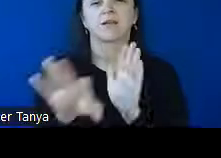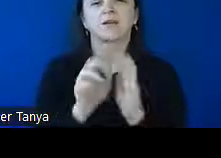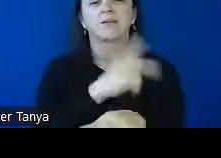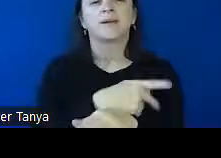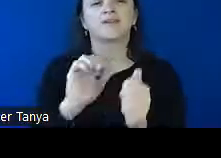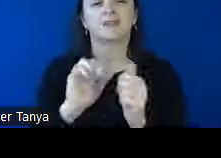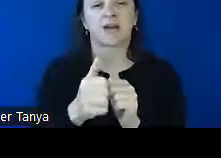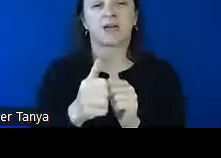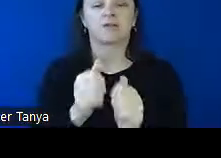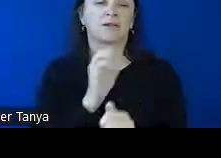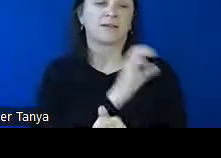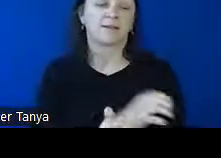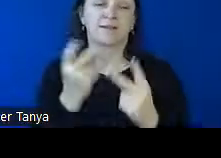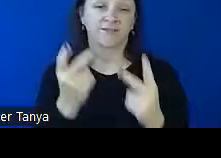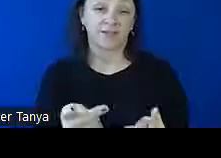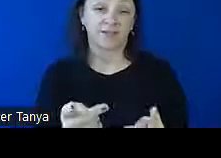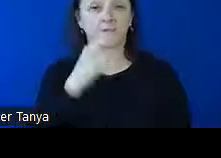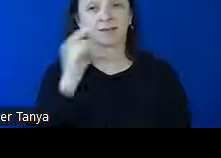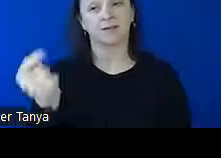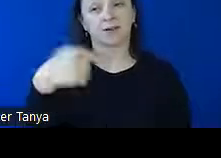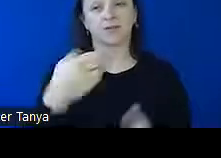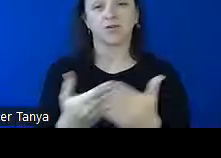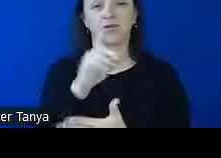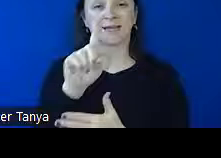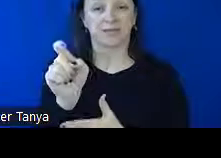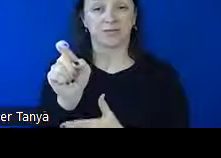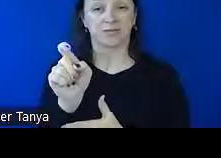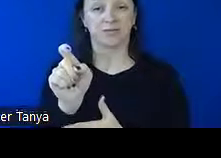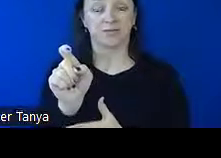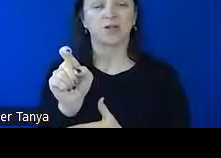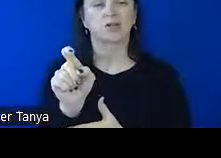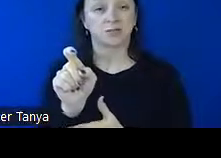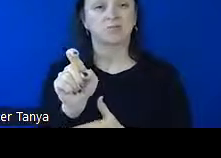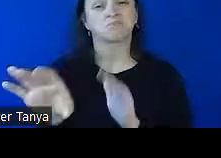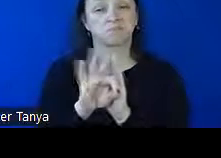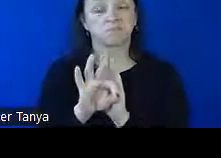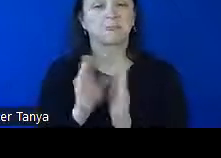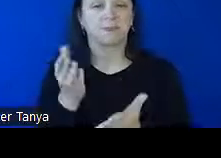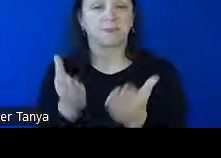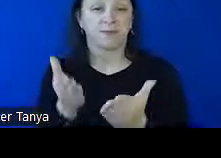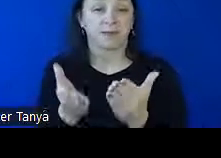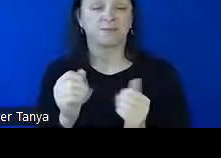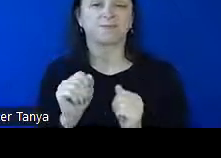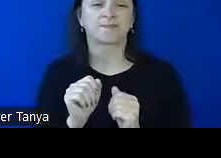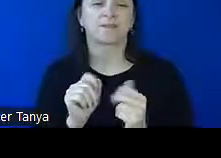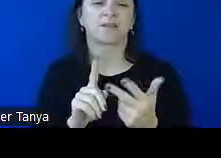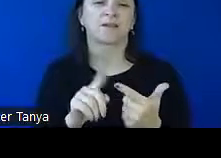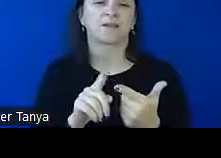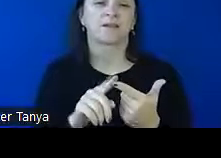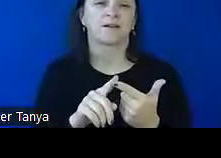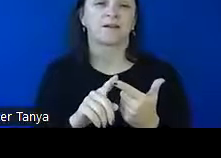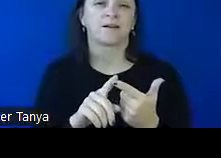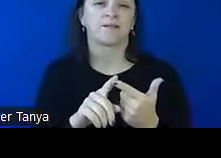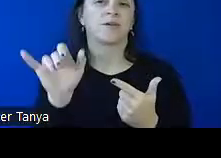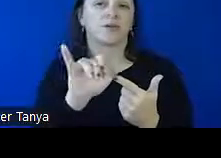normal clinic visits. So when kids come in and are newly diagnosed with ADHD and we're talking about treatment, they might be identified there. But